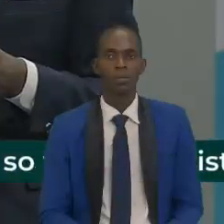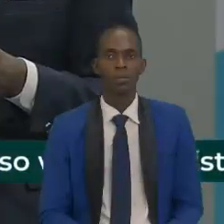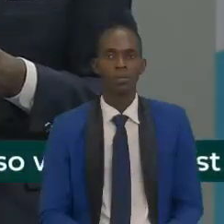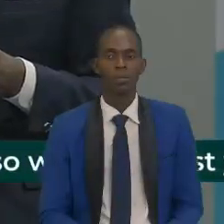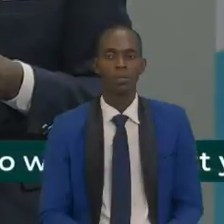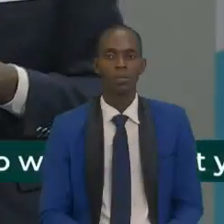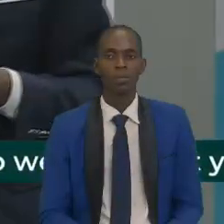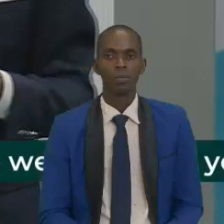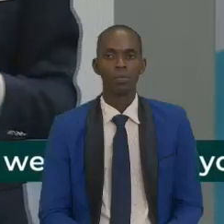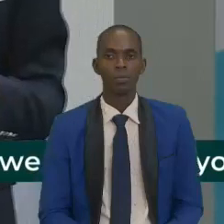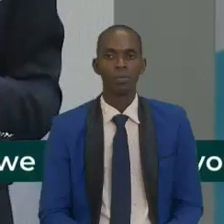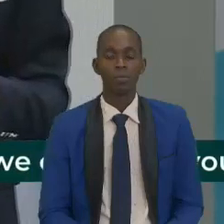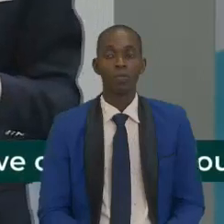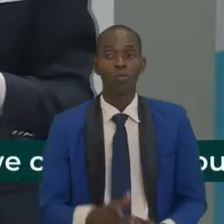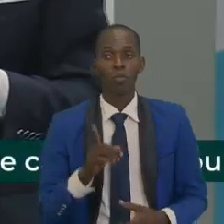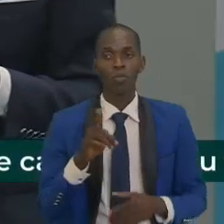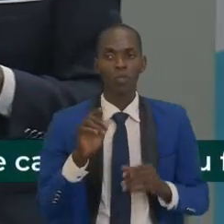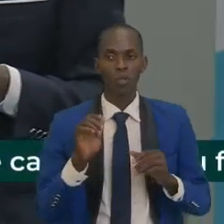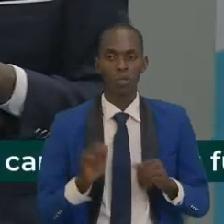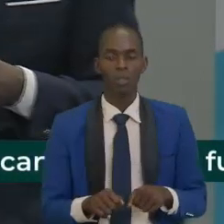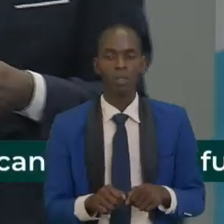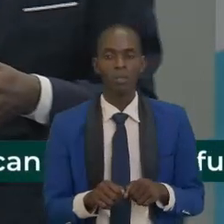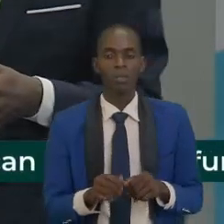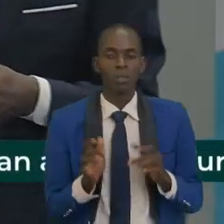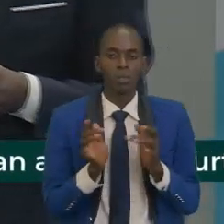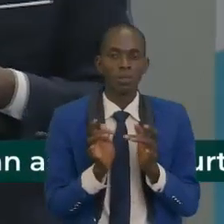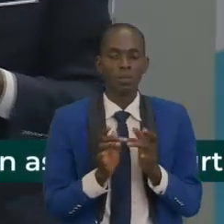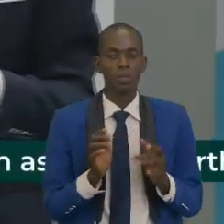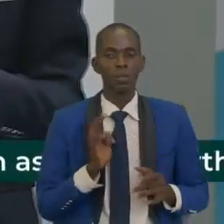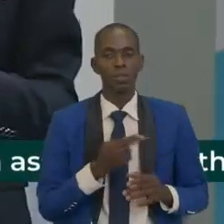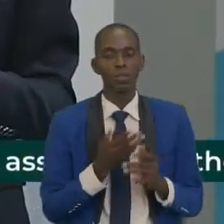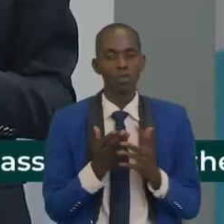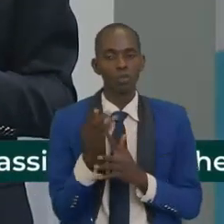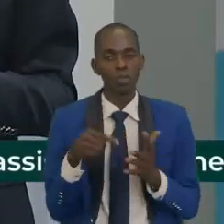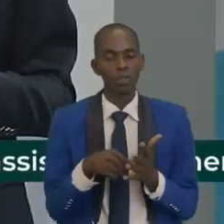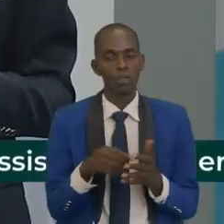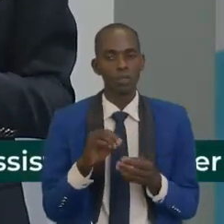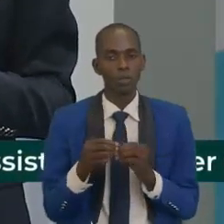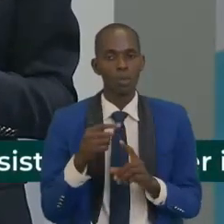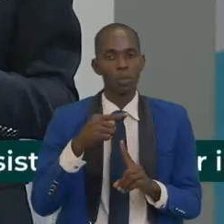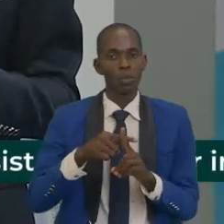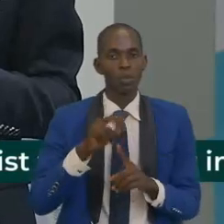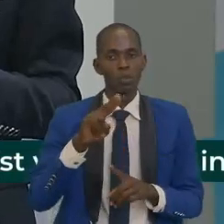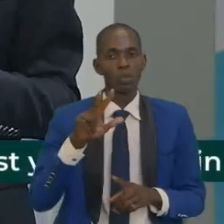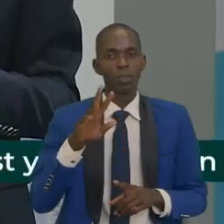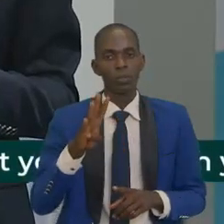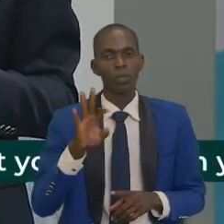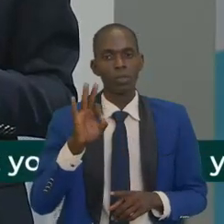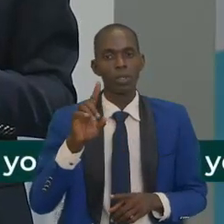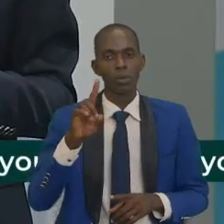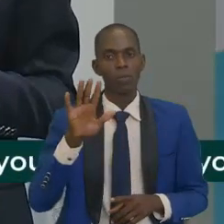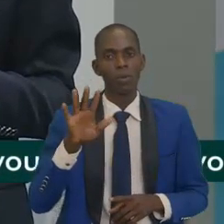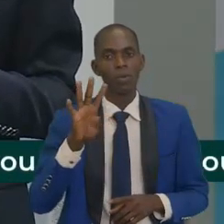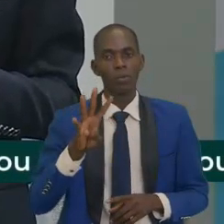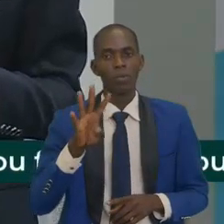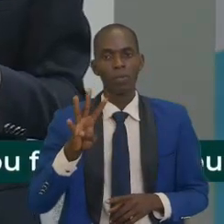You can get to us through this number, plus 234 9, 15, 4,